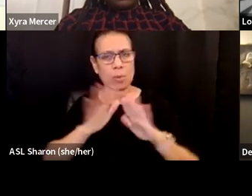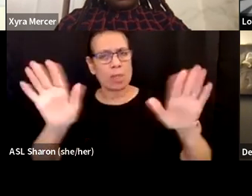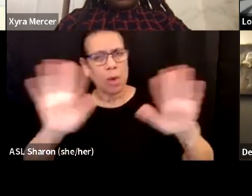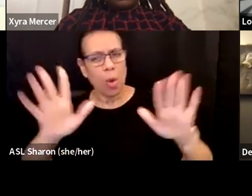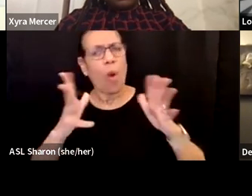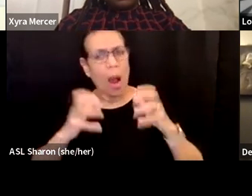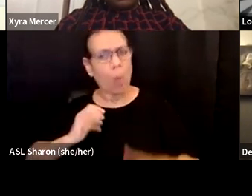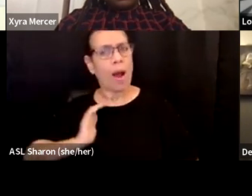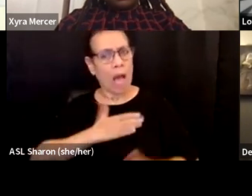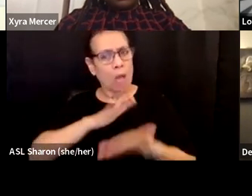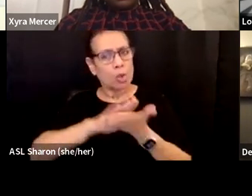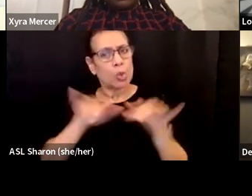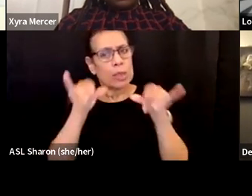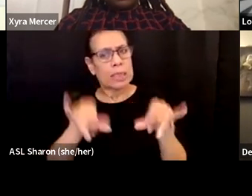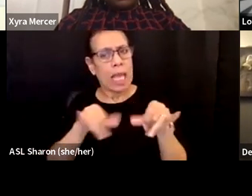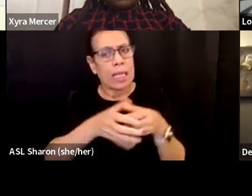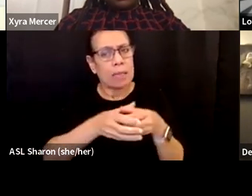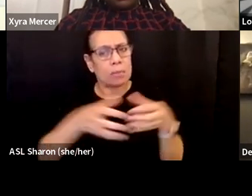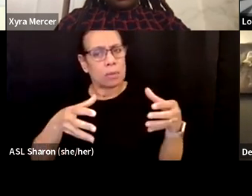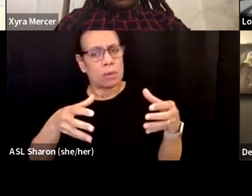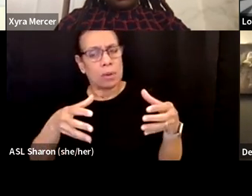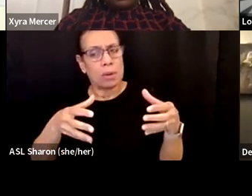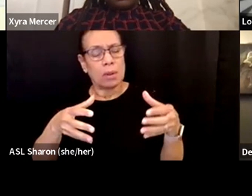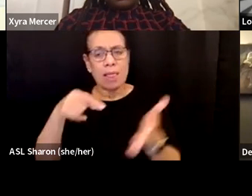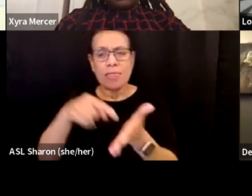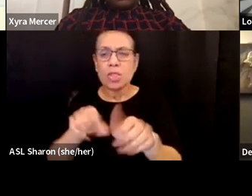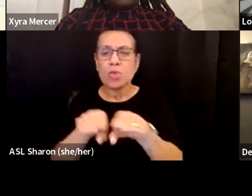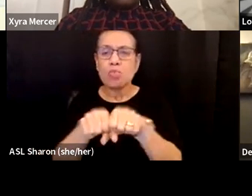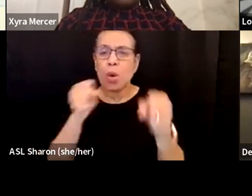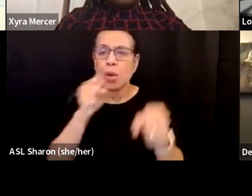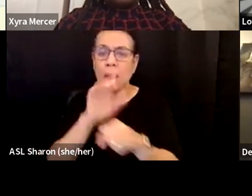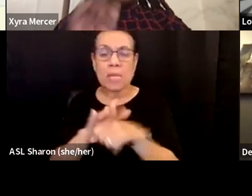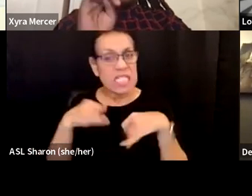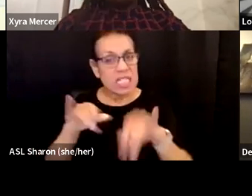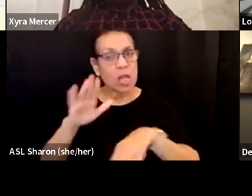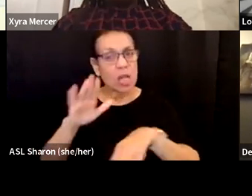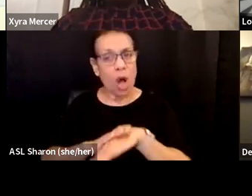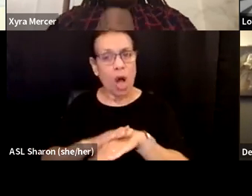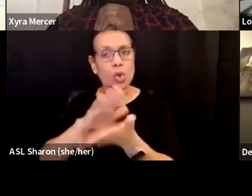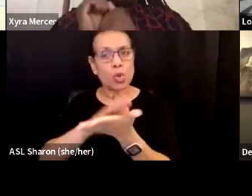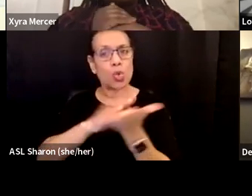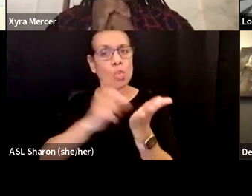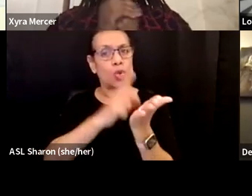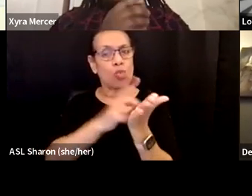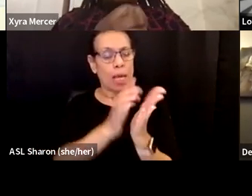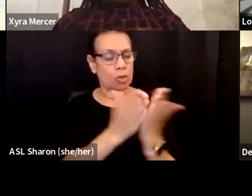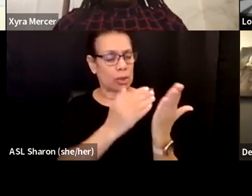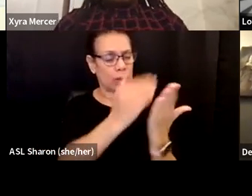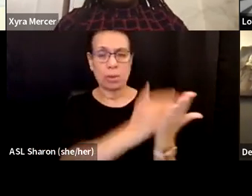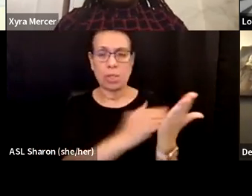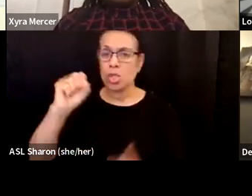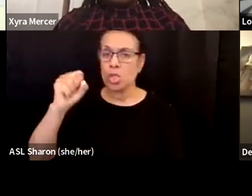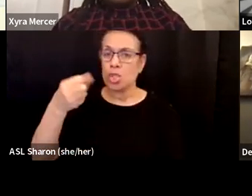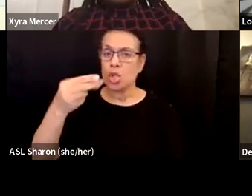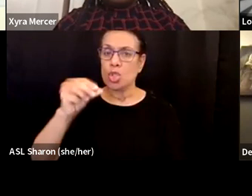grades this broken promise is still evident on the bpps school directory listing which says that the shah will